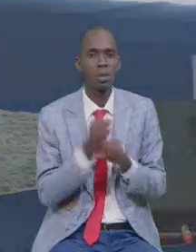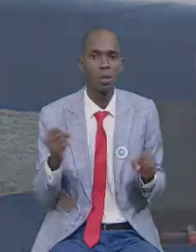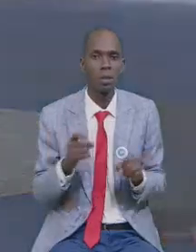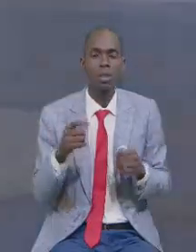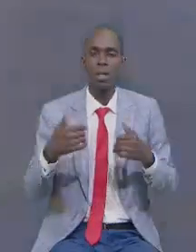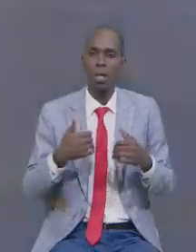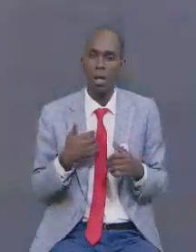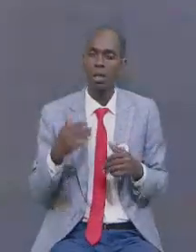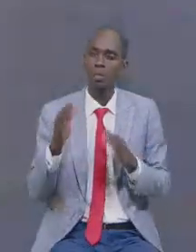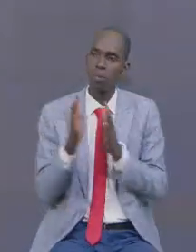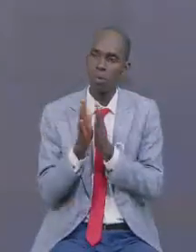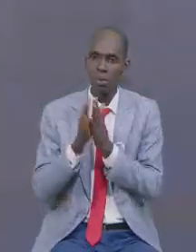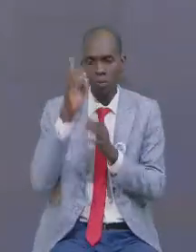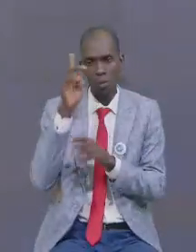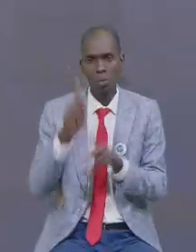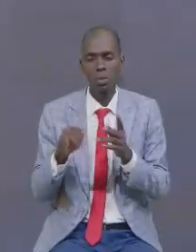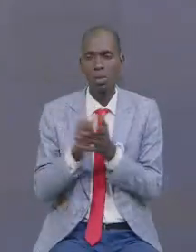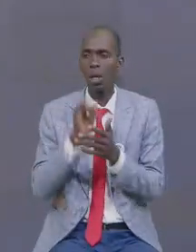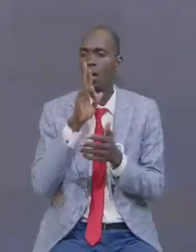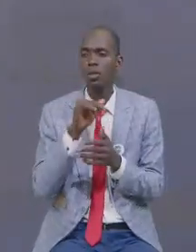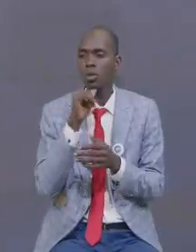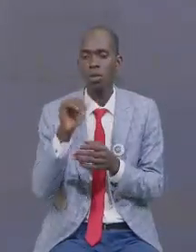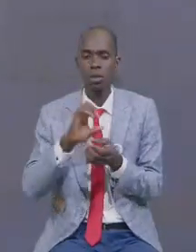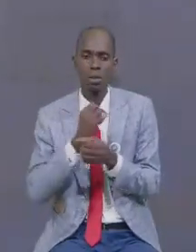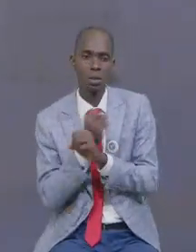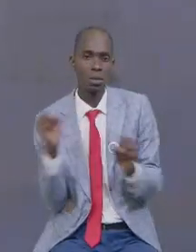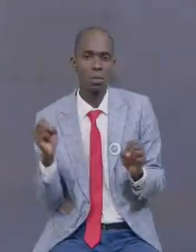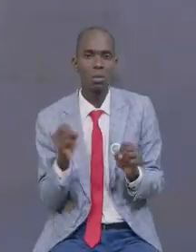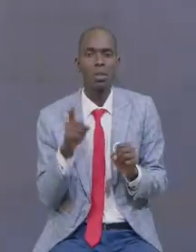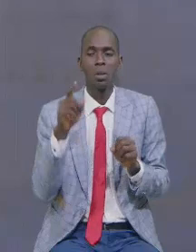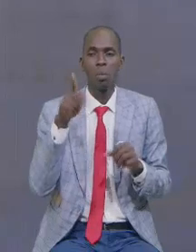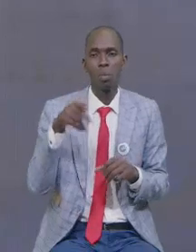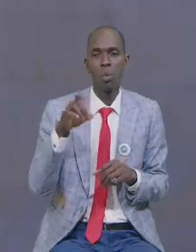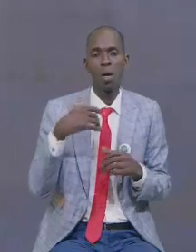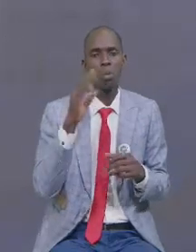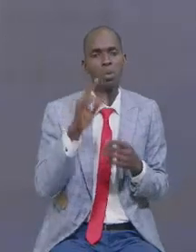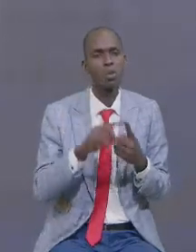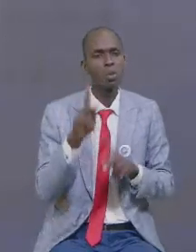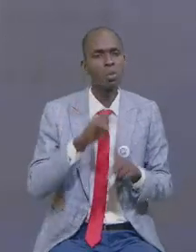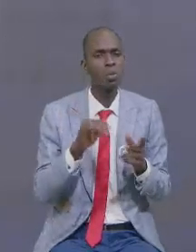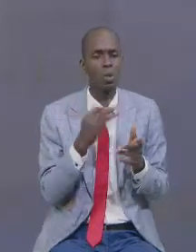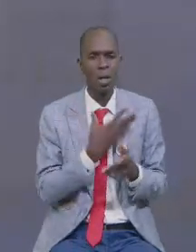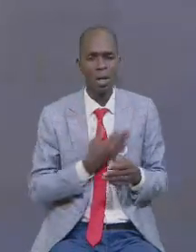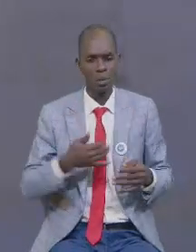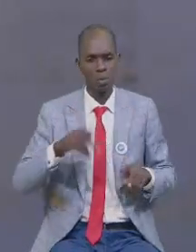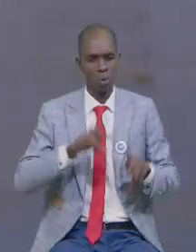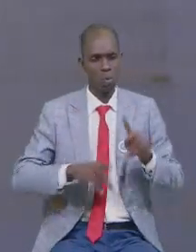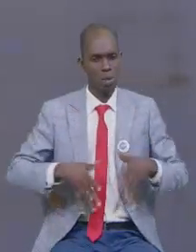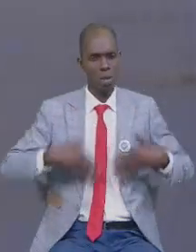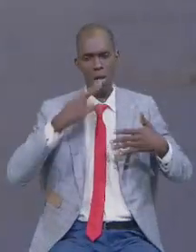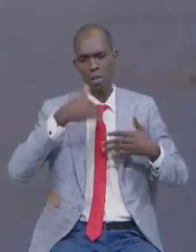the people who were not converted. He had ministered to the people, and their lives were still like they